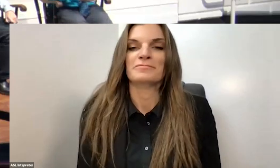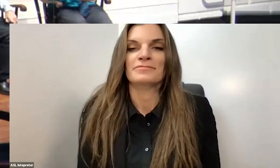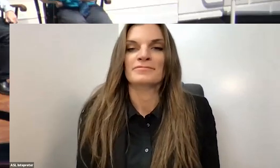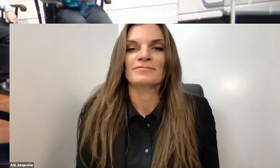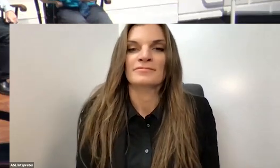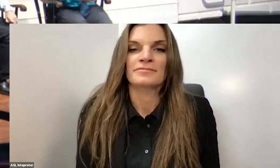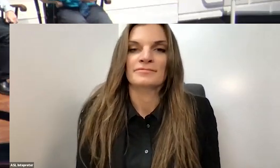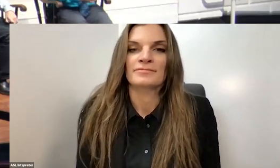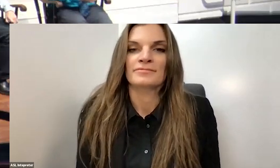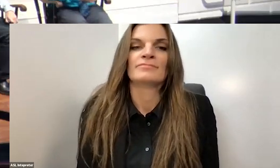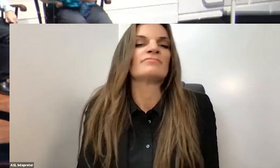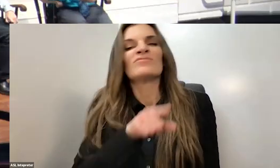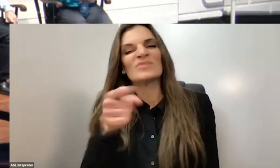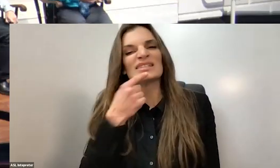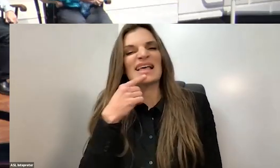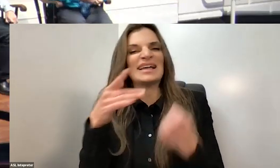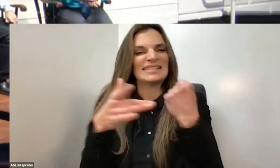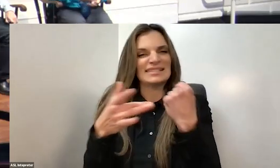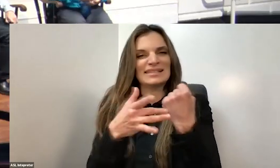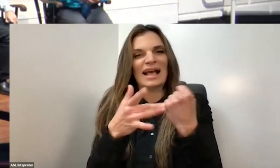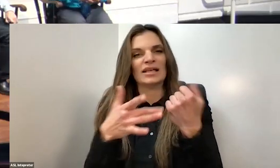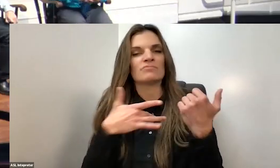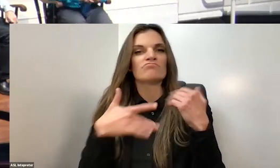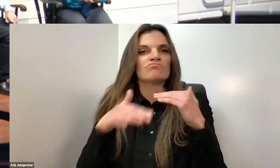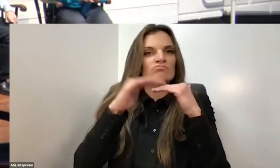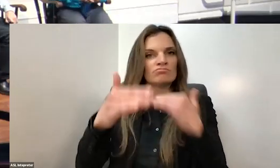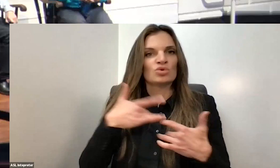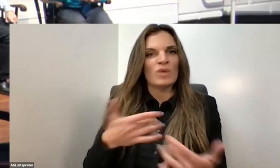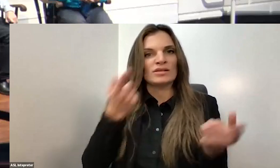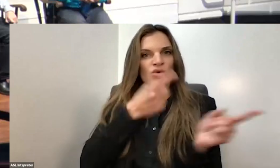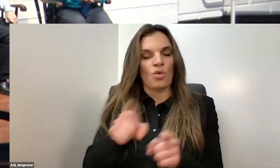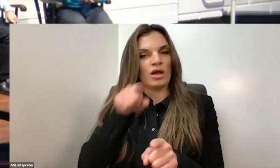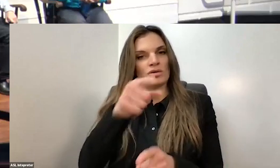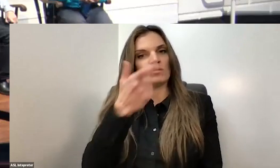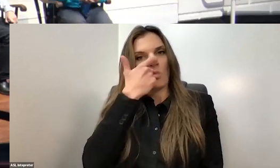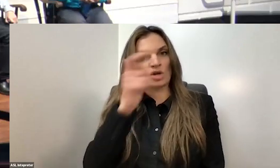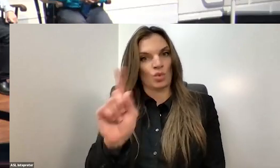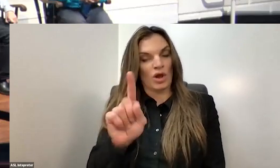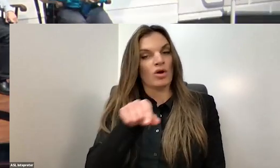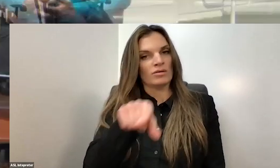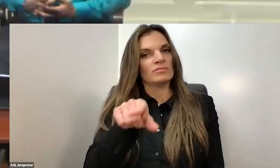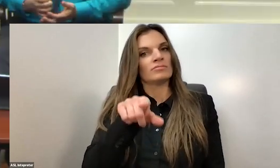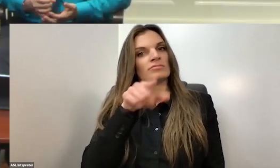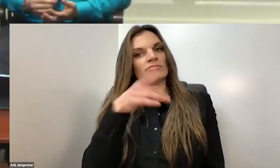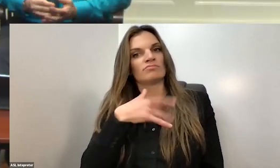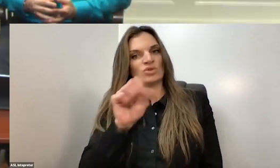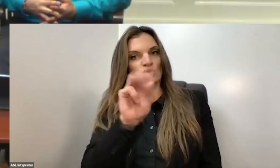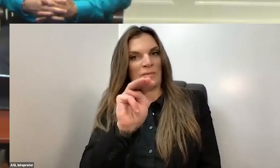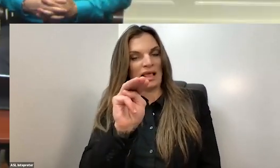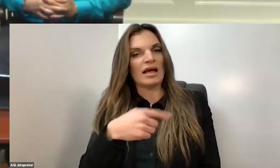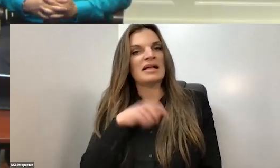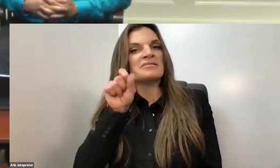trends through social media. Do you have any podcast or blog post recommendations for us?